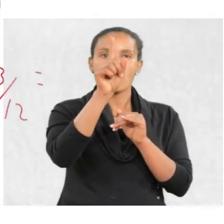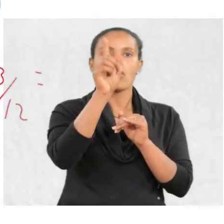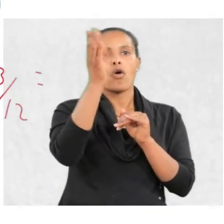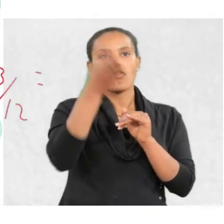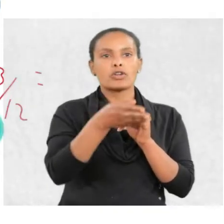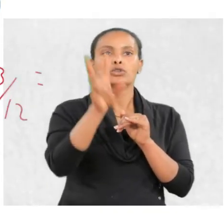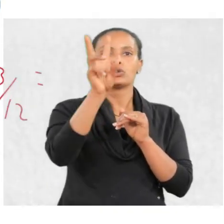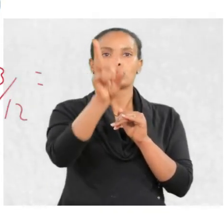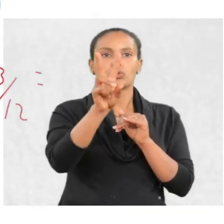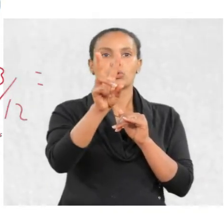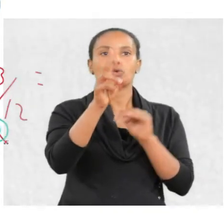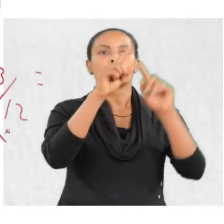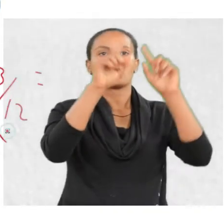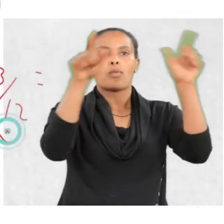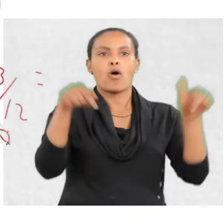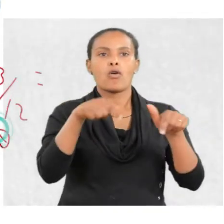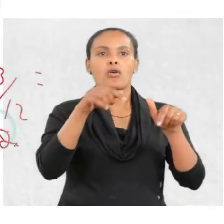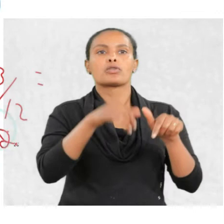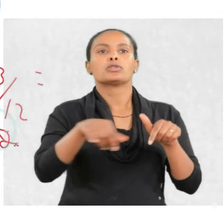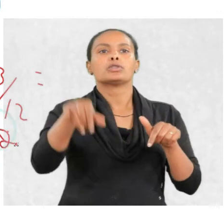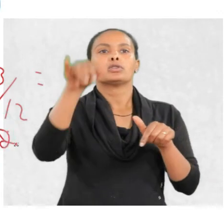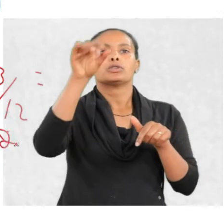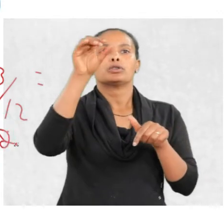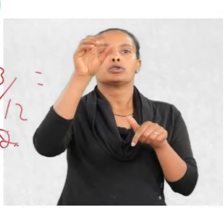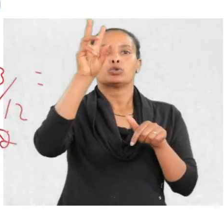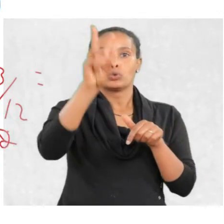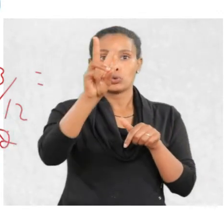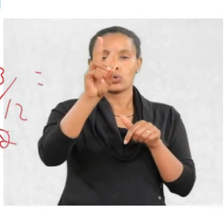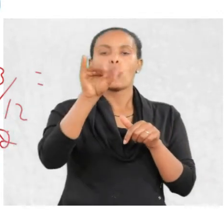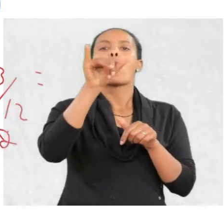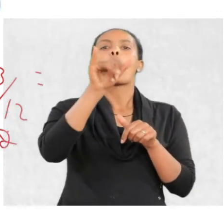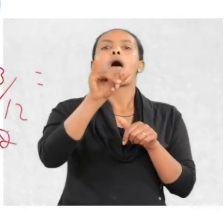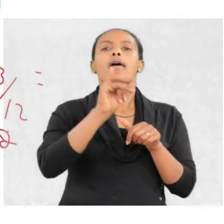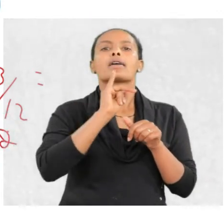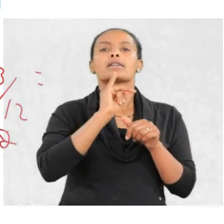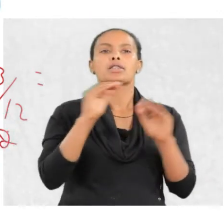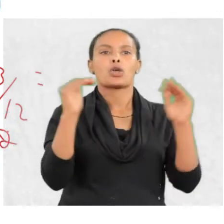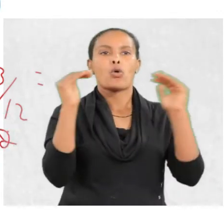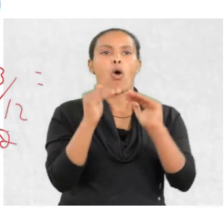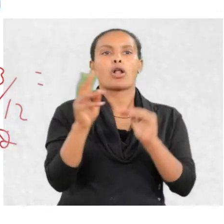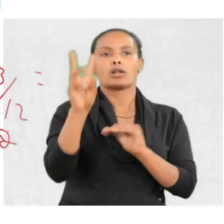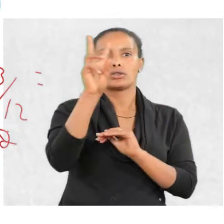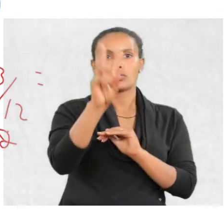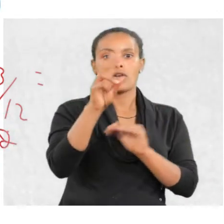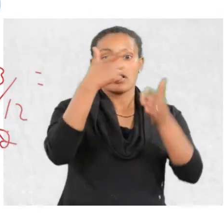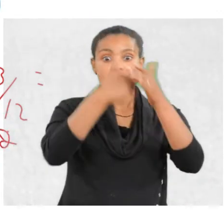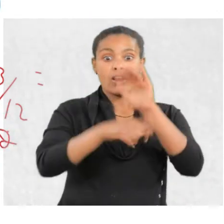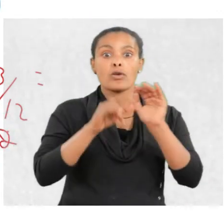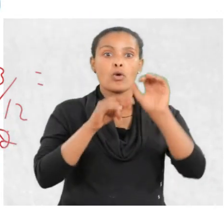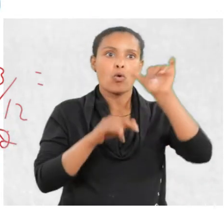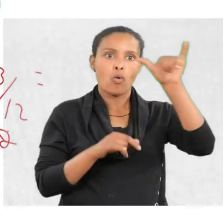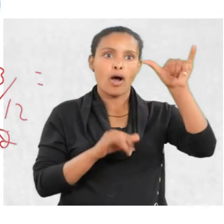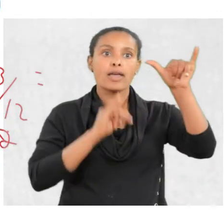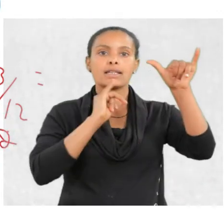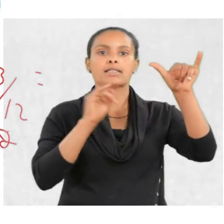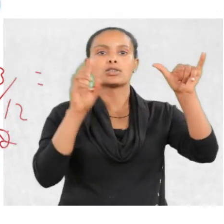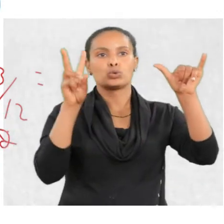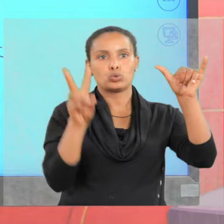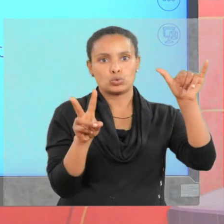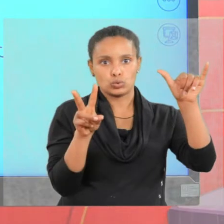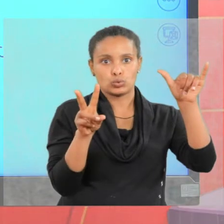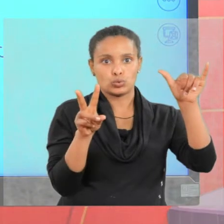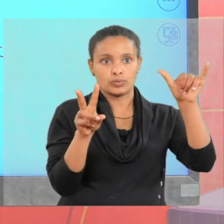2 to the power 2. From this, Y equal 2. The value of 1 is